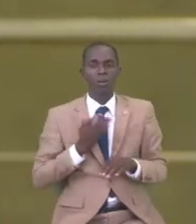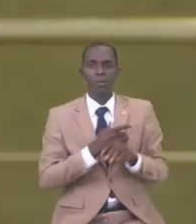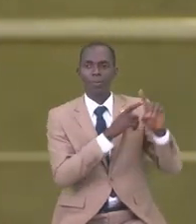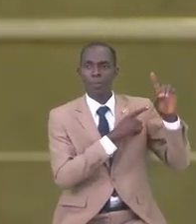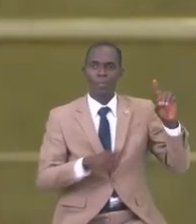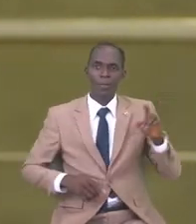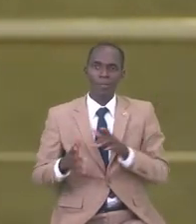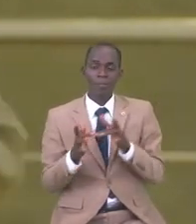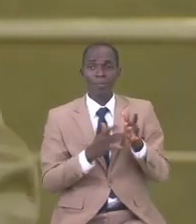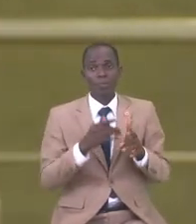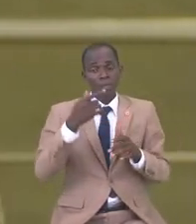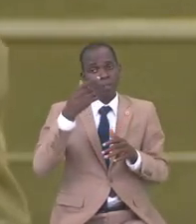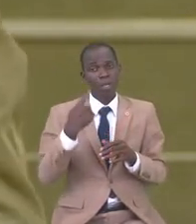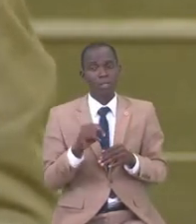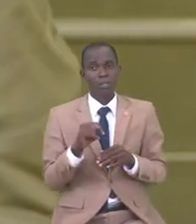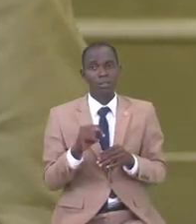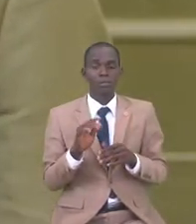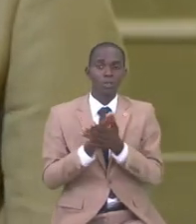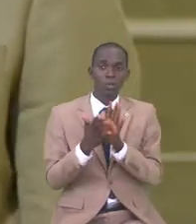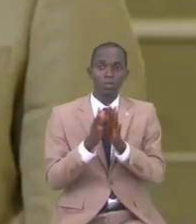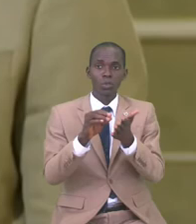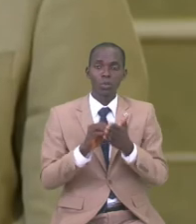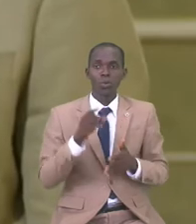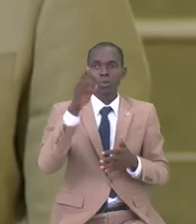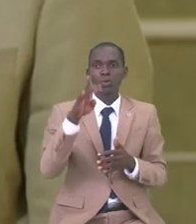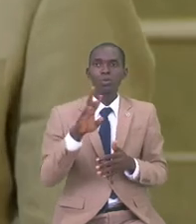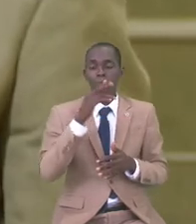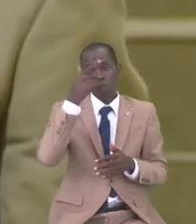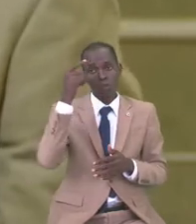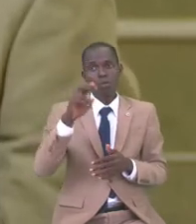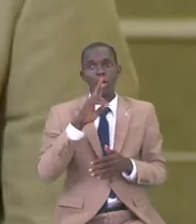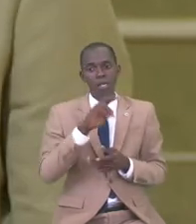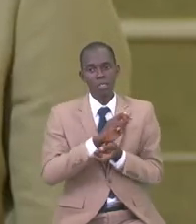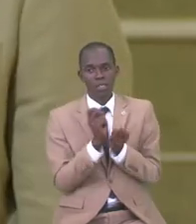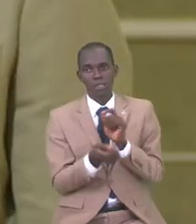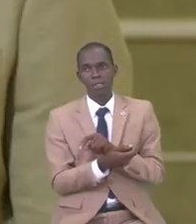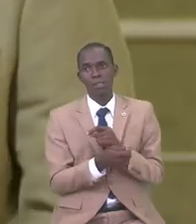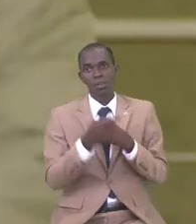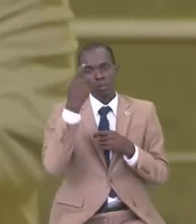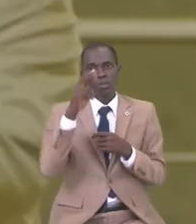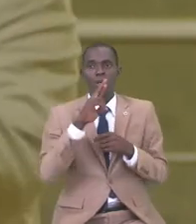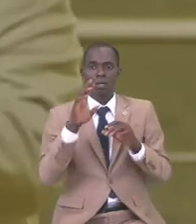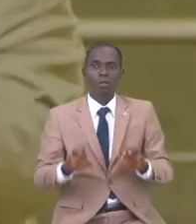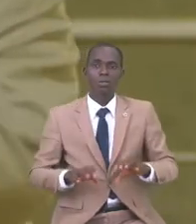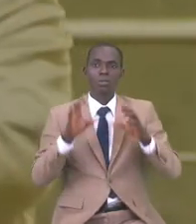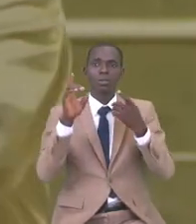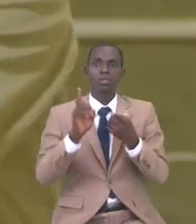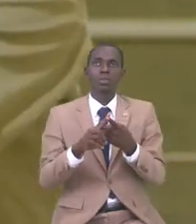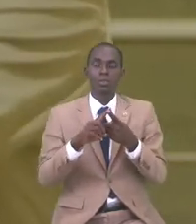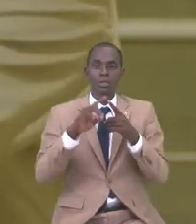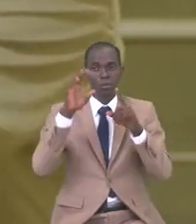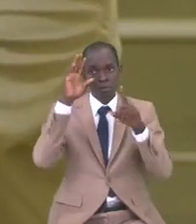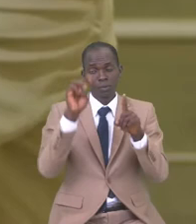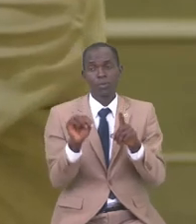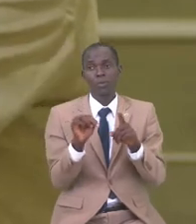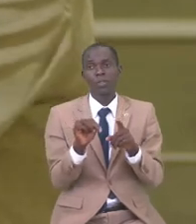Christ, becomes your God. You are converted to him. You are consecrated to him. You are committed to him.